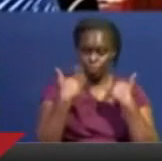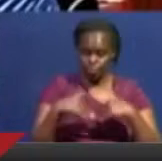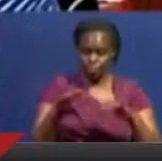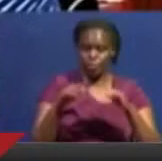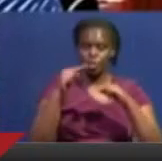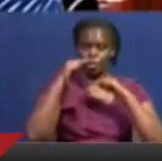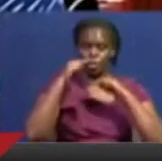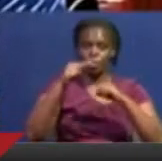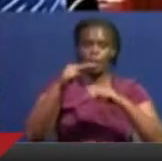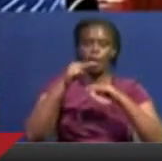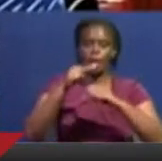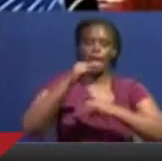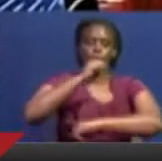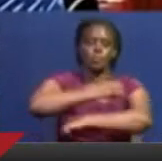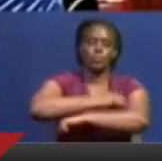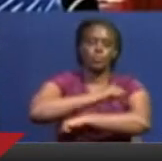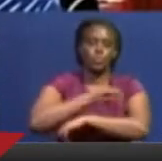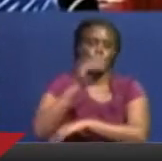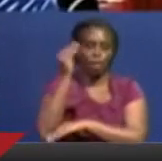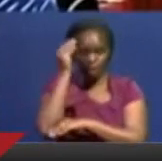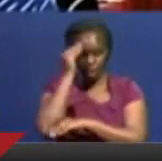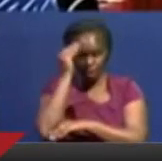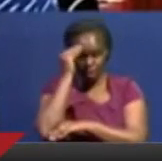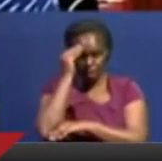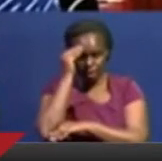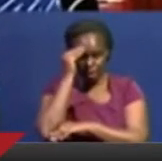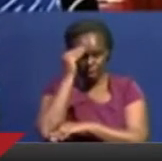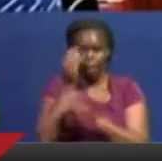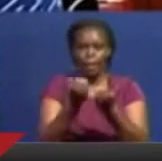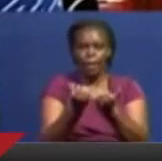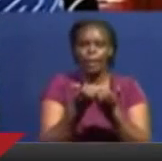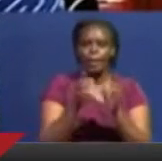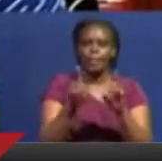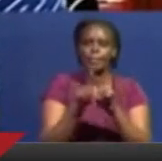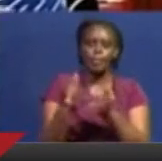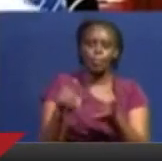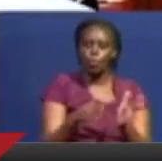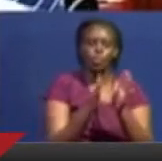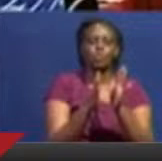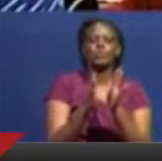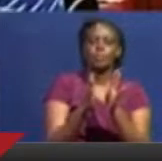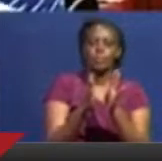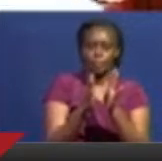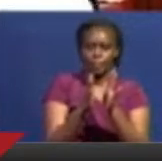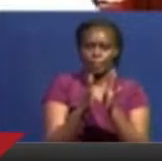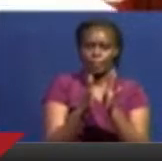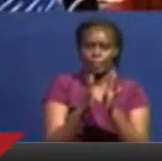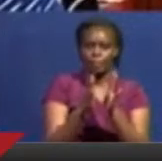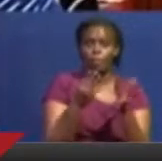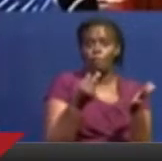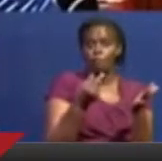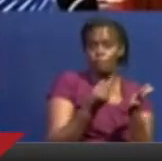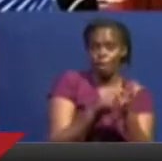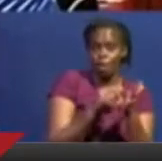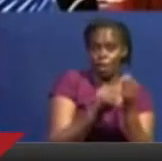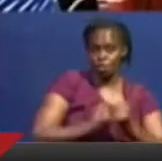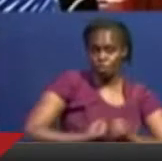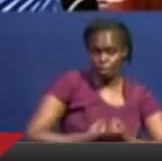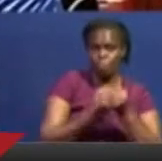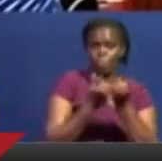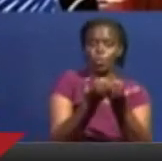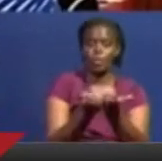their secondary education early and deserve the same opportunities for financial